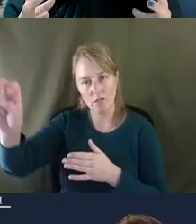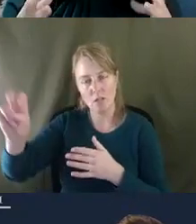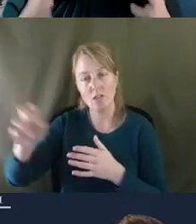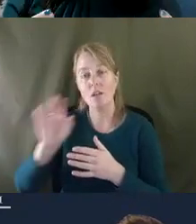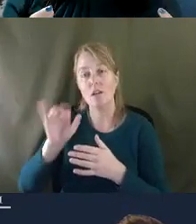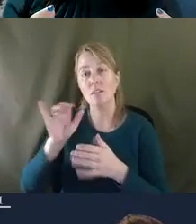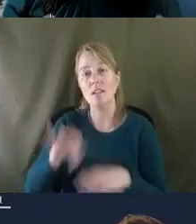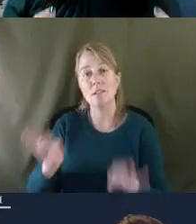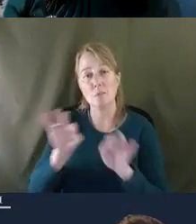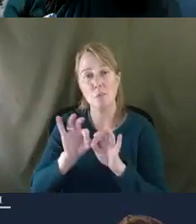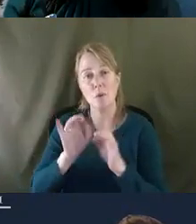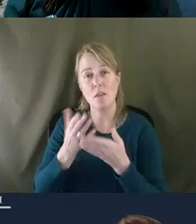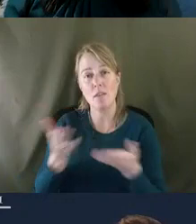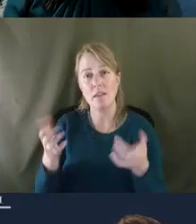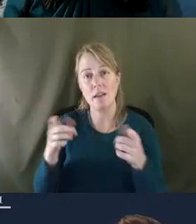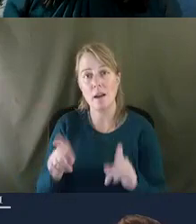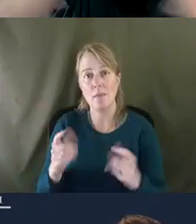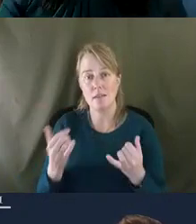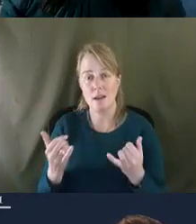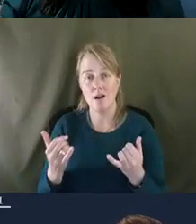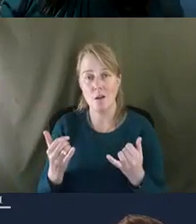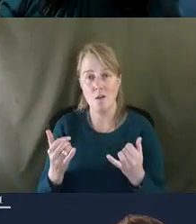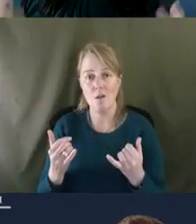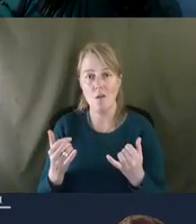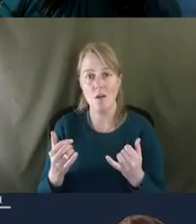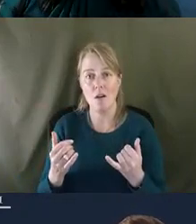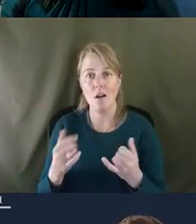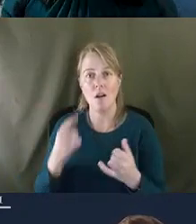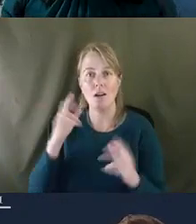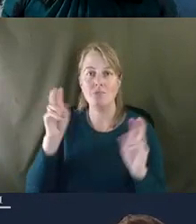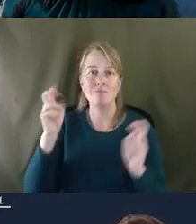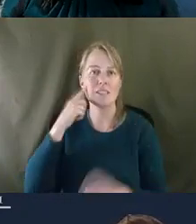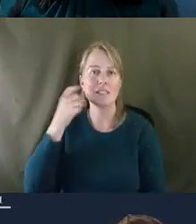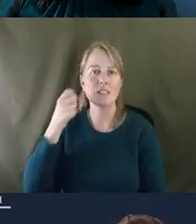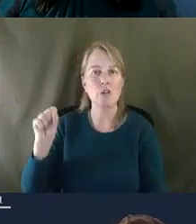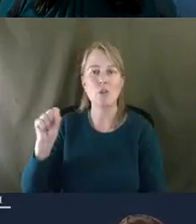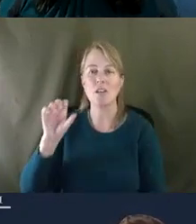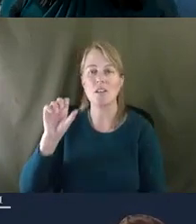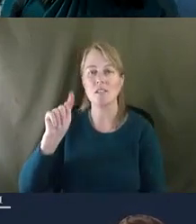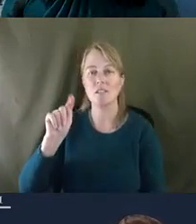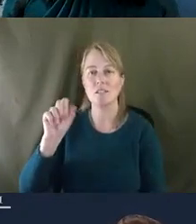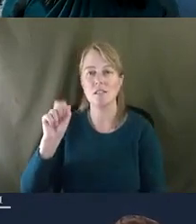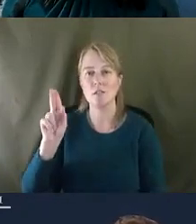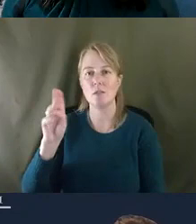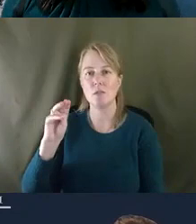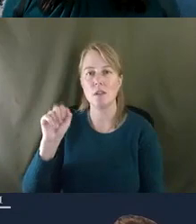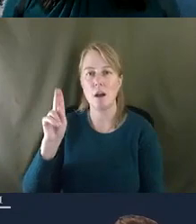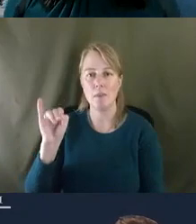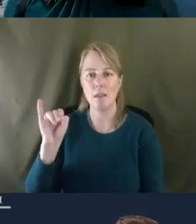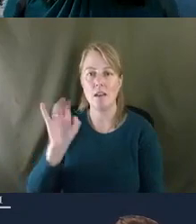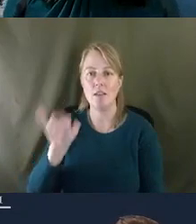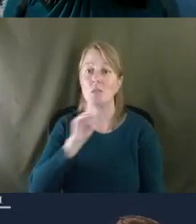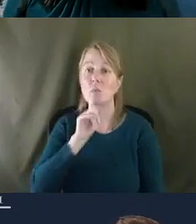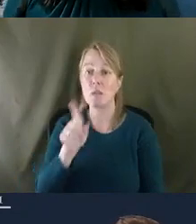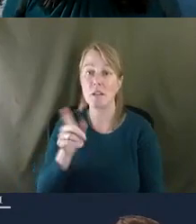huge thing that's happening right now. The silver tsunami, or whatever they're calling that, it's real and it's happening right now.